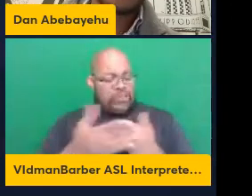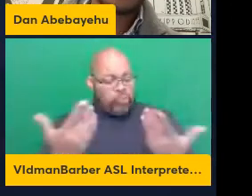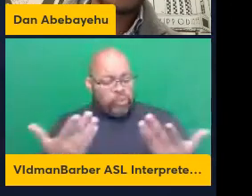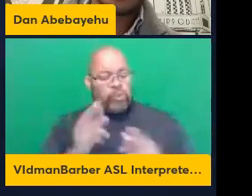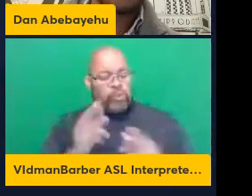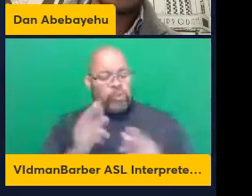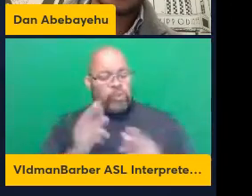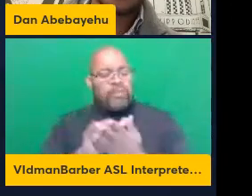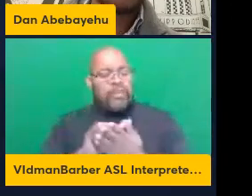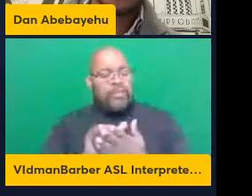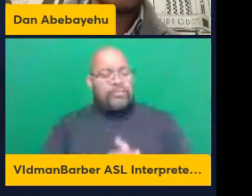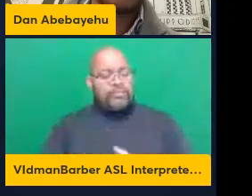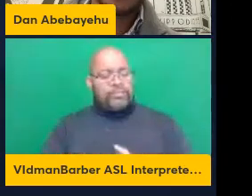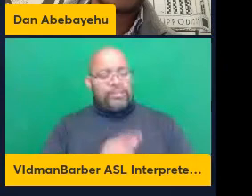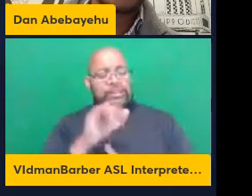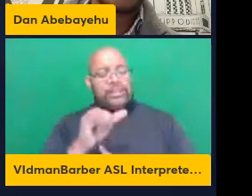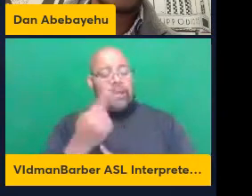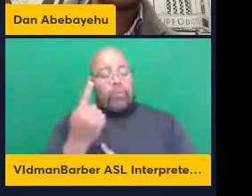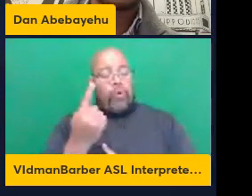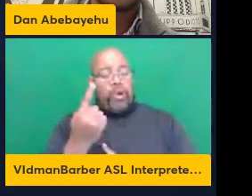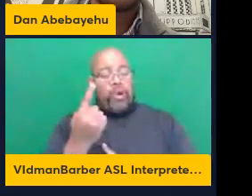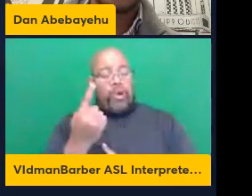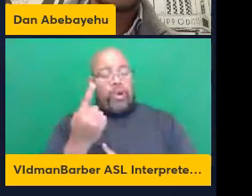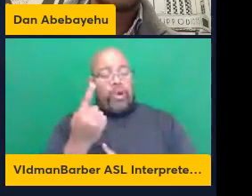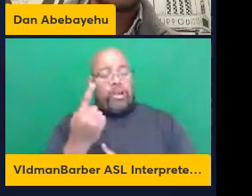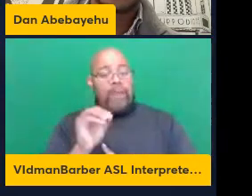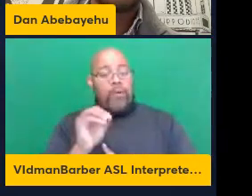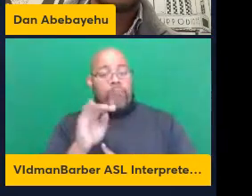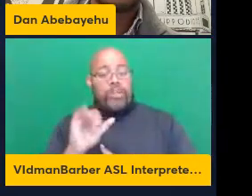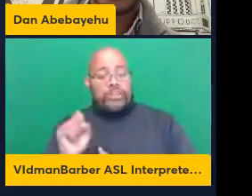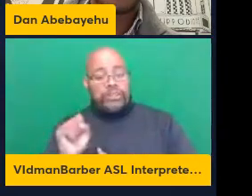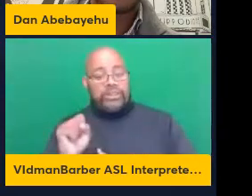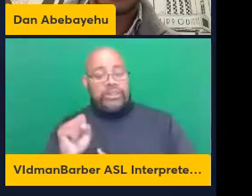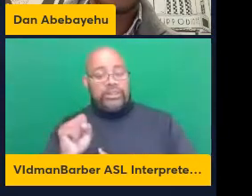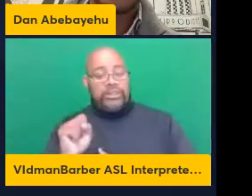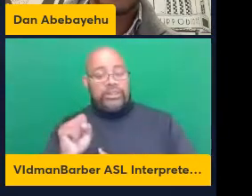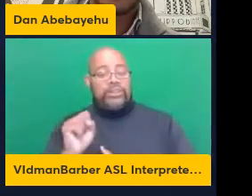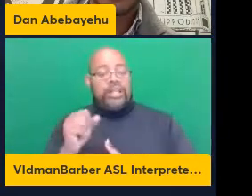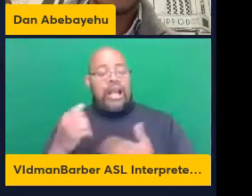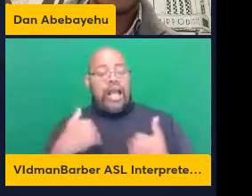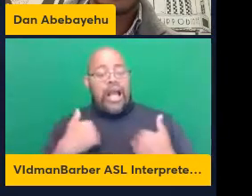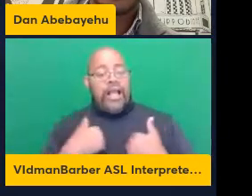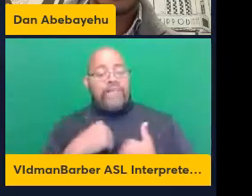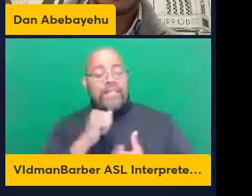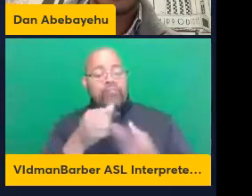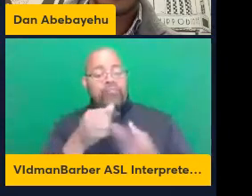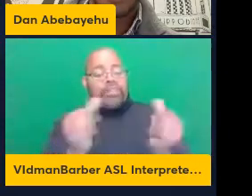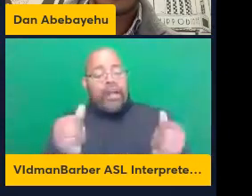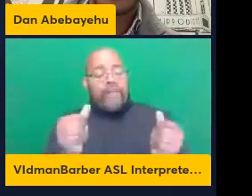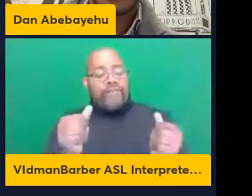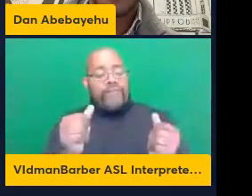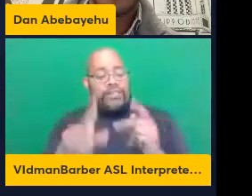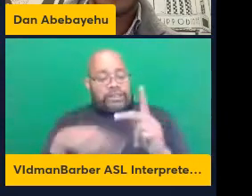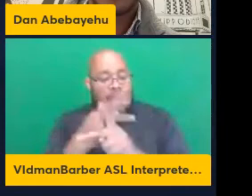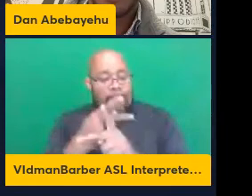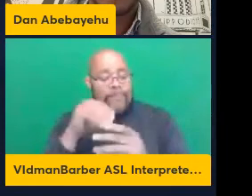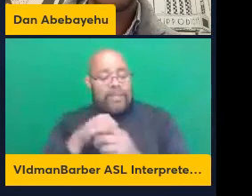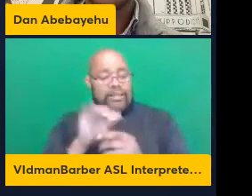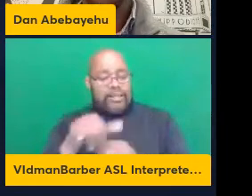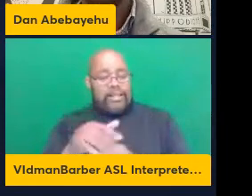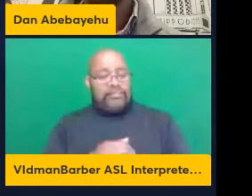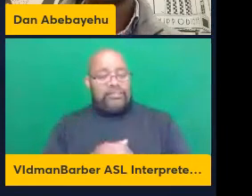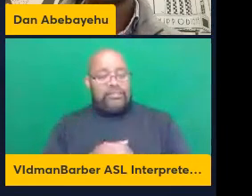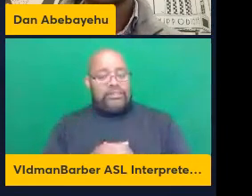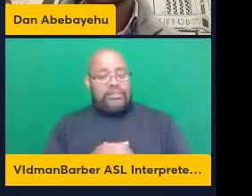fact that Thy1 knockout fibroblasts, Thy1 knockout mice have a non-resolving phenotype in the bleomycin lung fibrosis